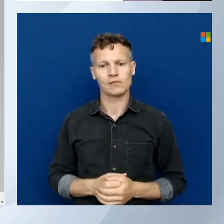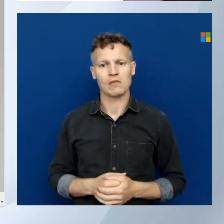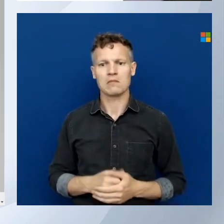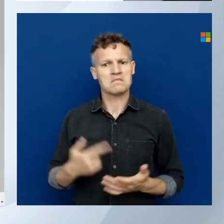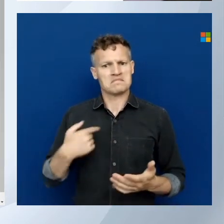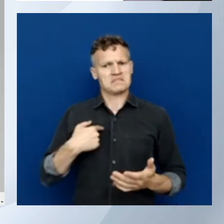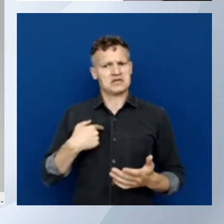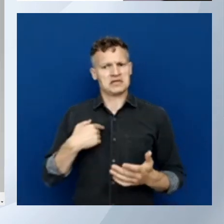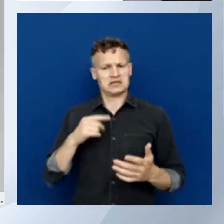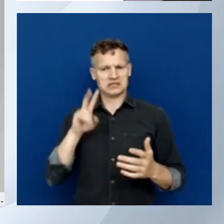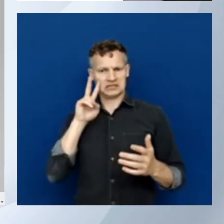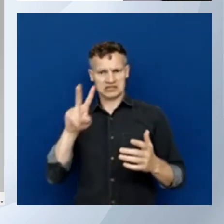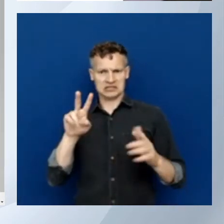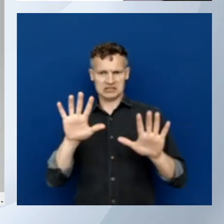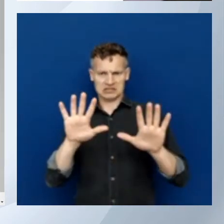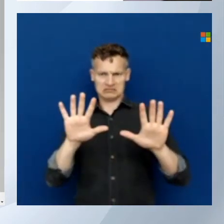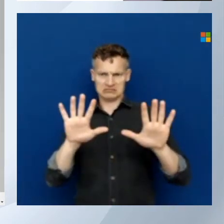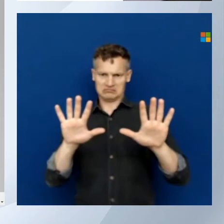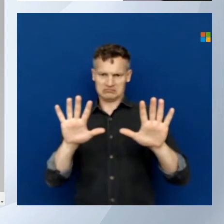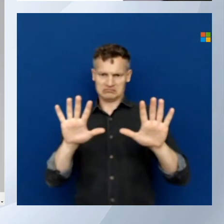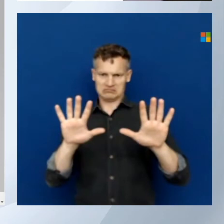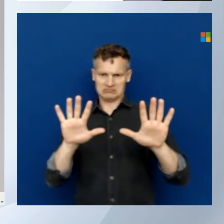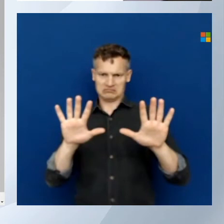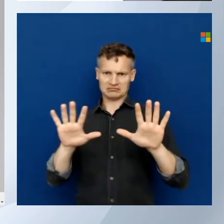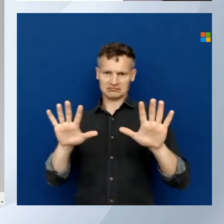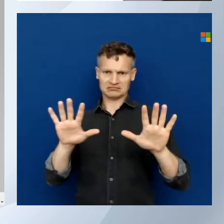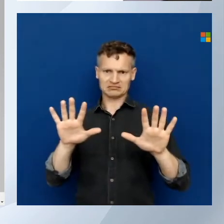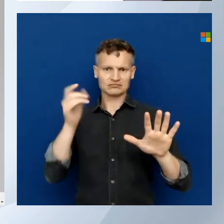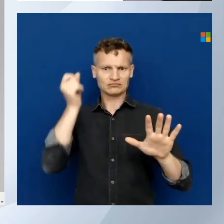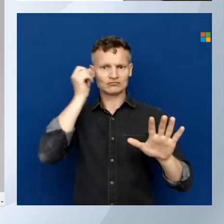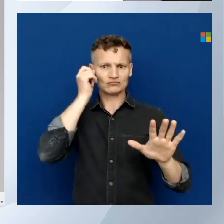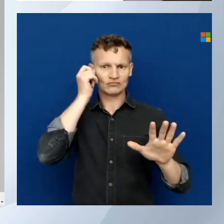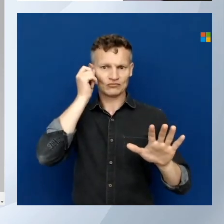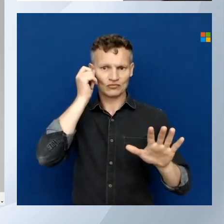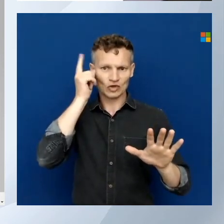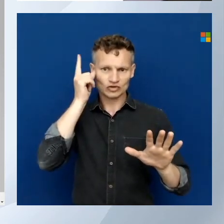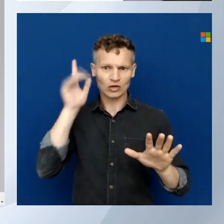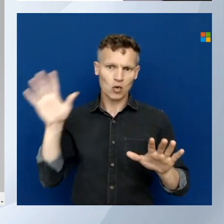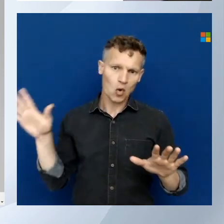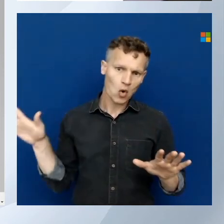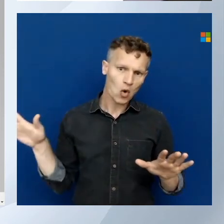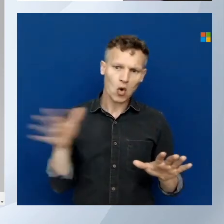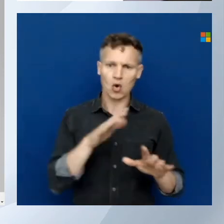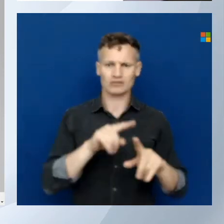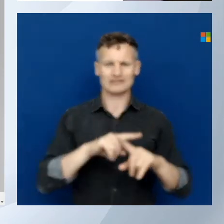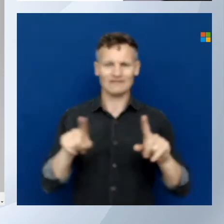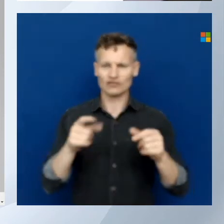every process and understanding all the different actions that are going on.